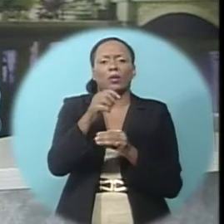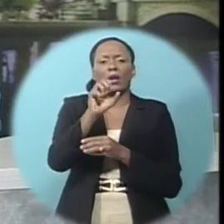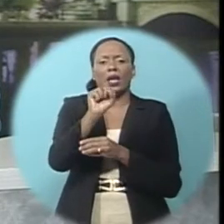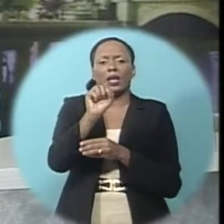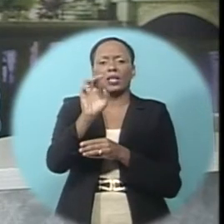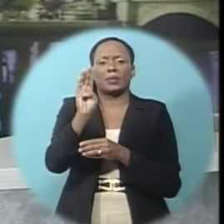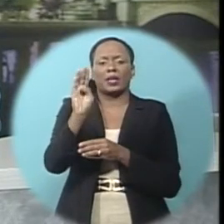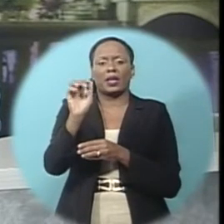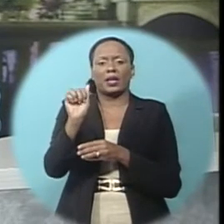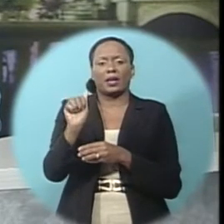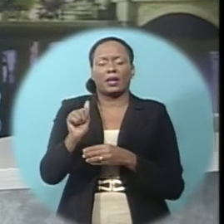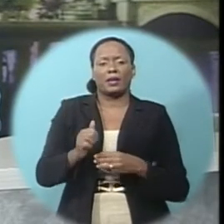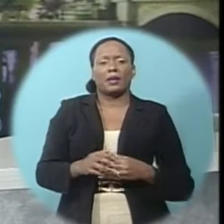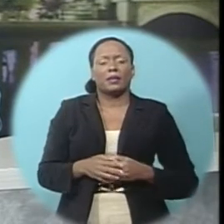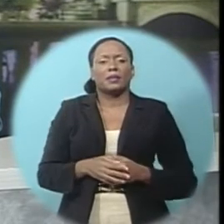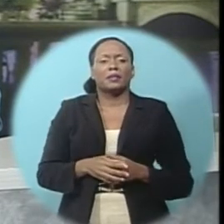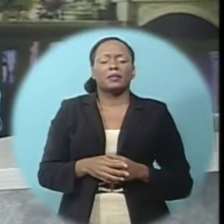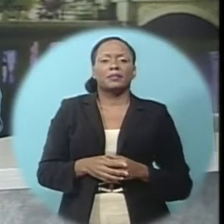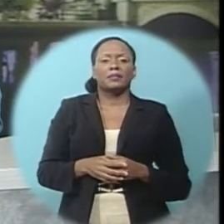of reporting.